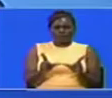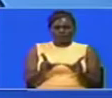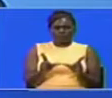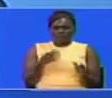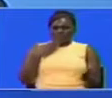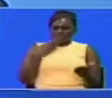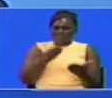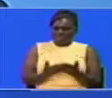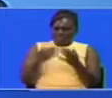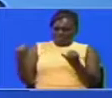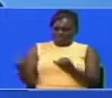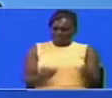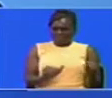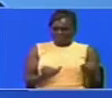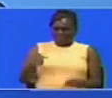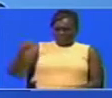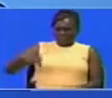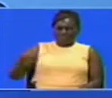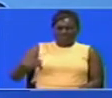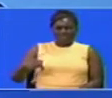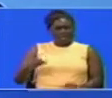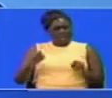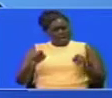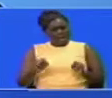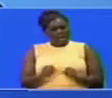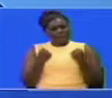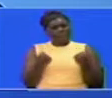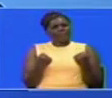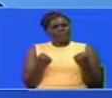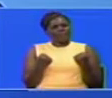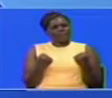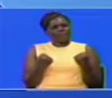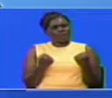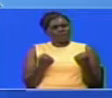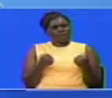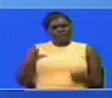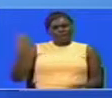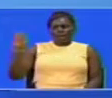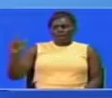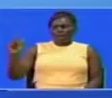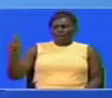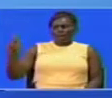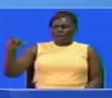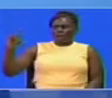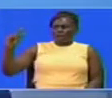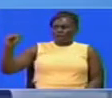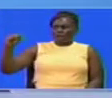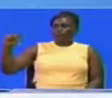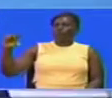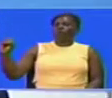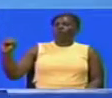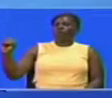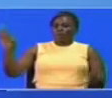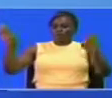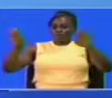thank you for inviting us to come here today. What is happening in Baringo, and in particular